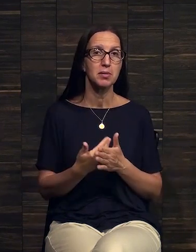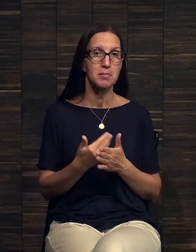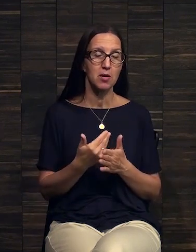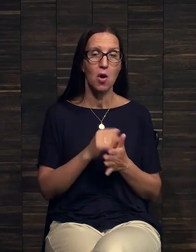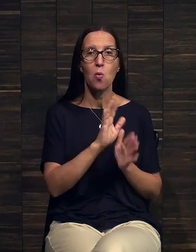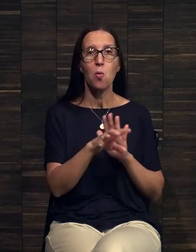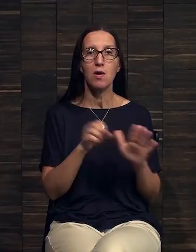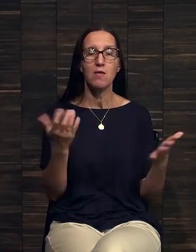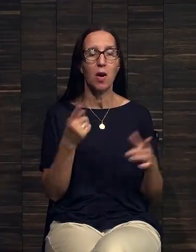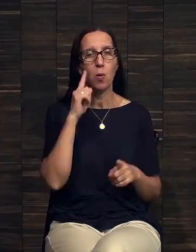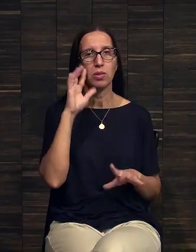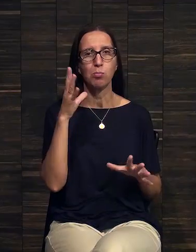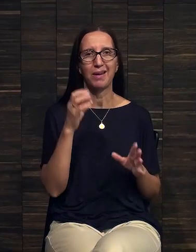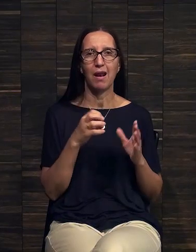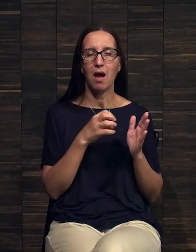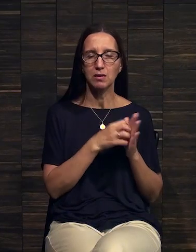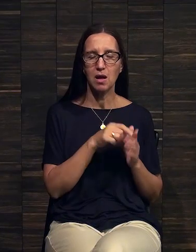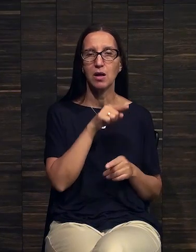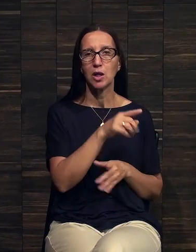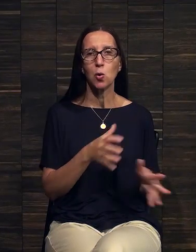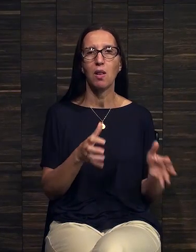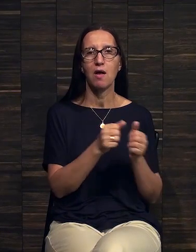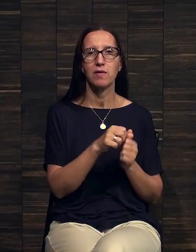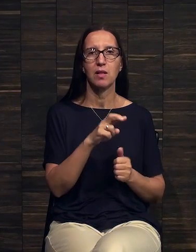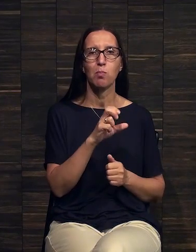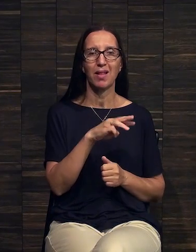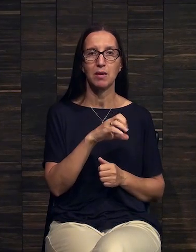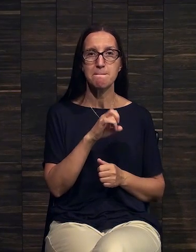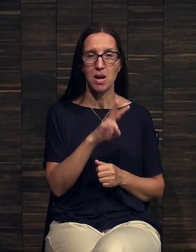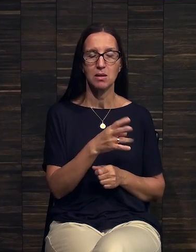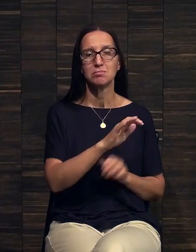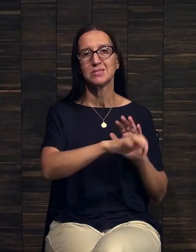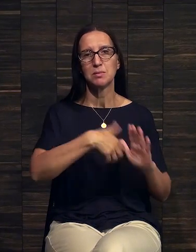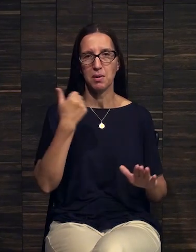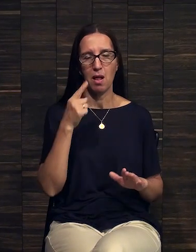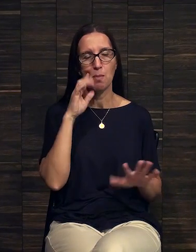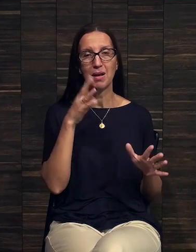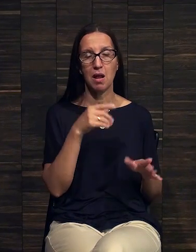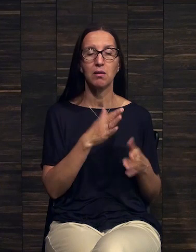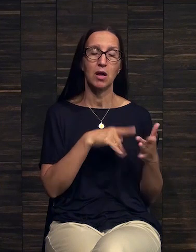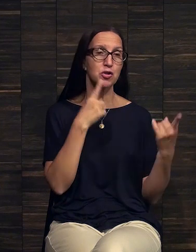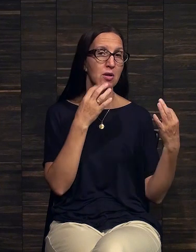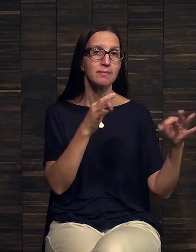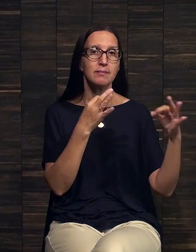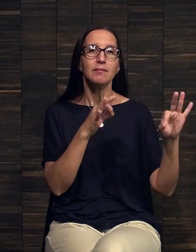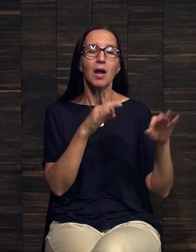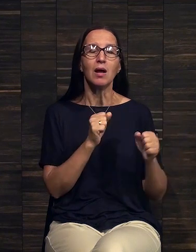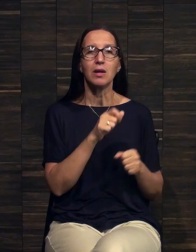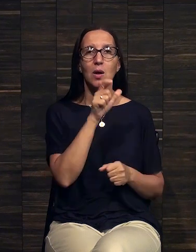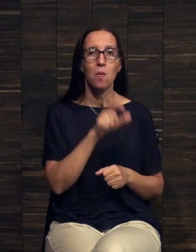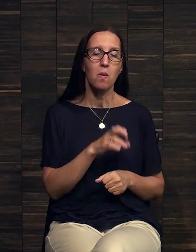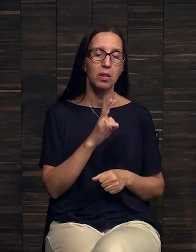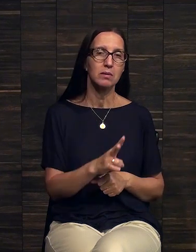like after committing a crime, and Batman used to catch her, but